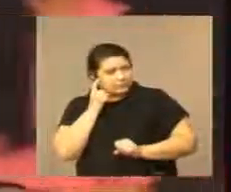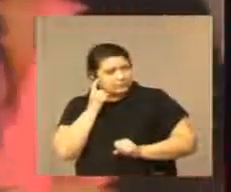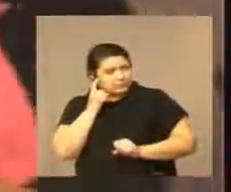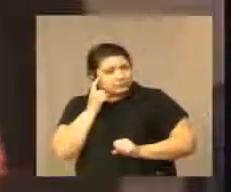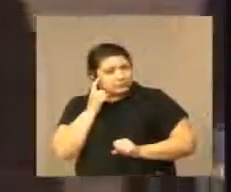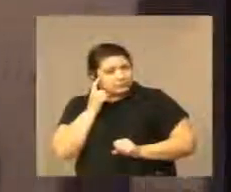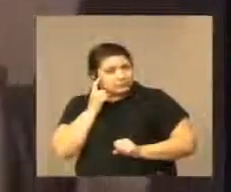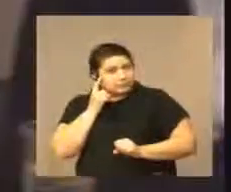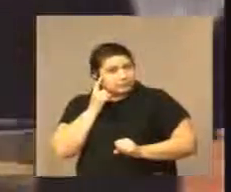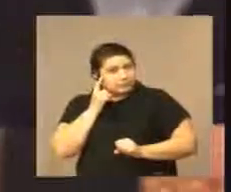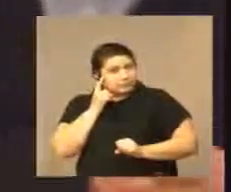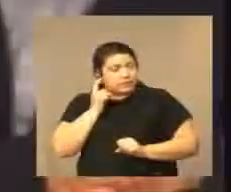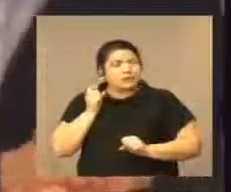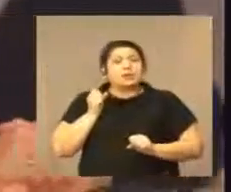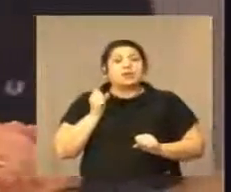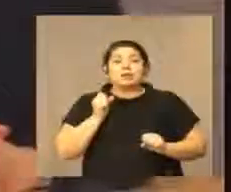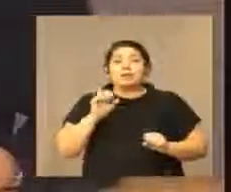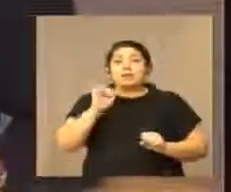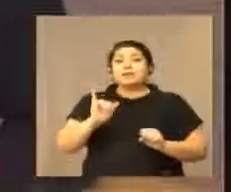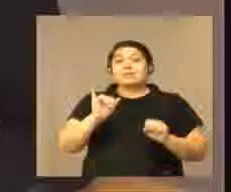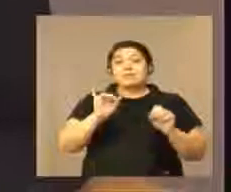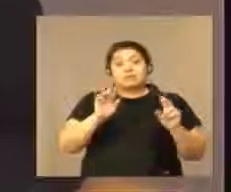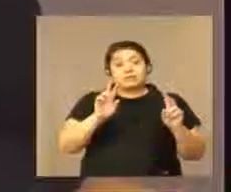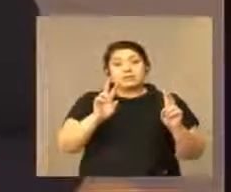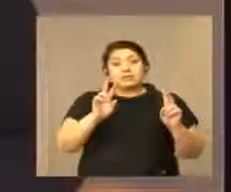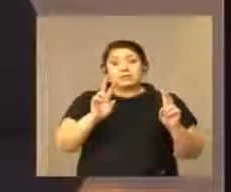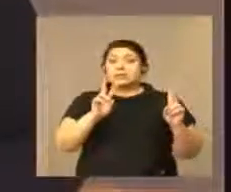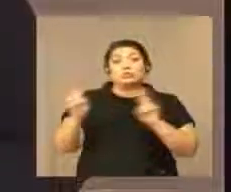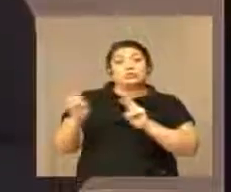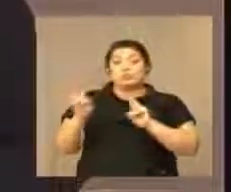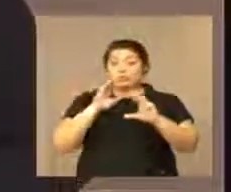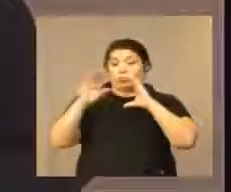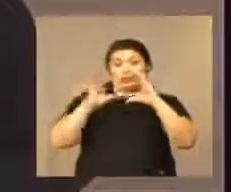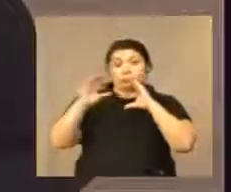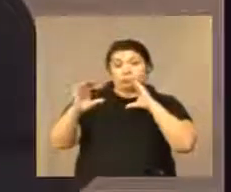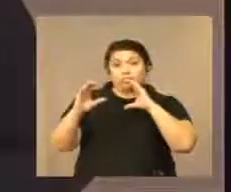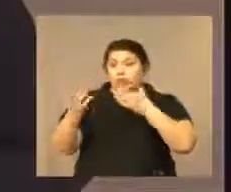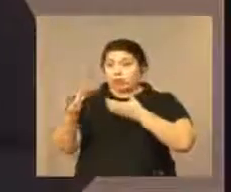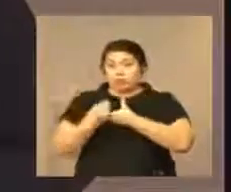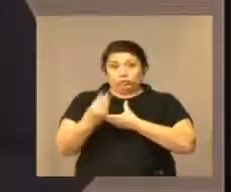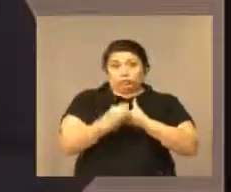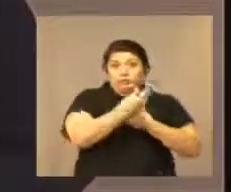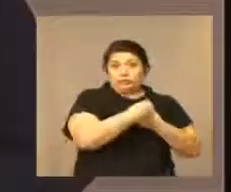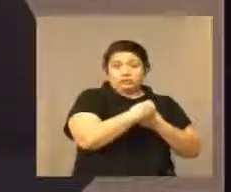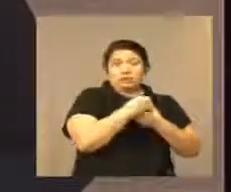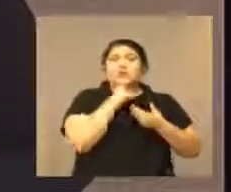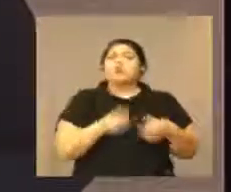Well, I think the issue of inclusion and communication is very important for this consultation